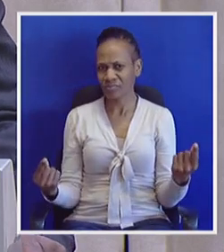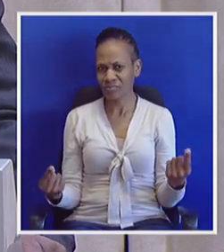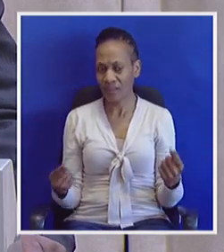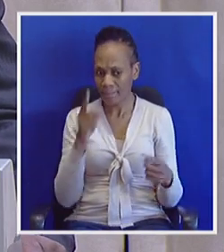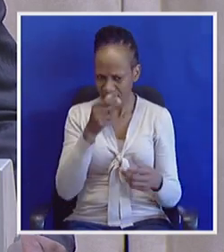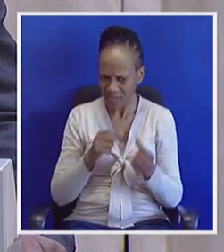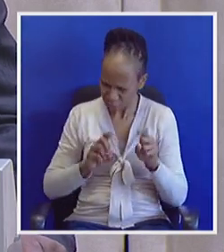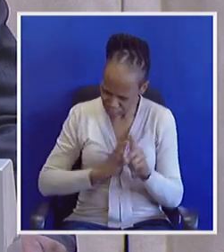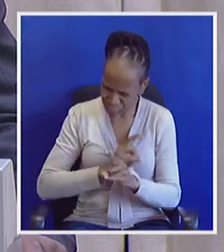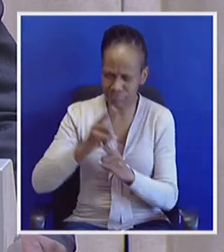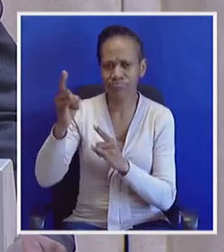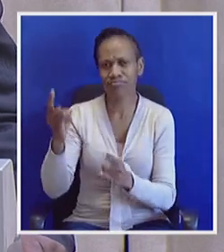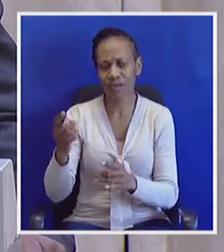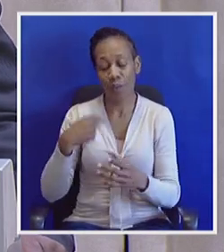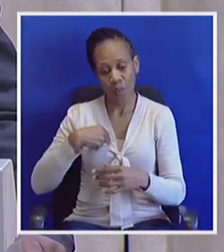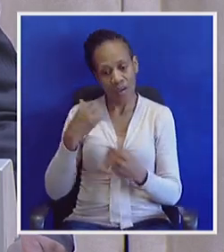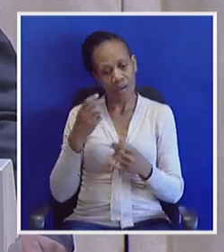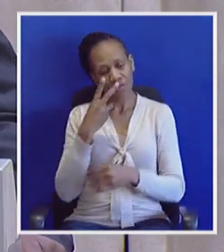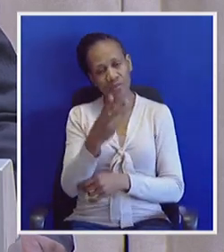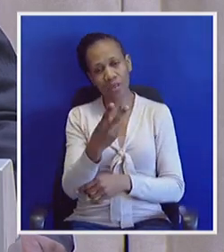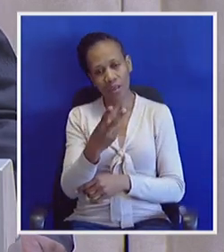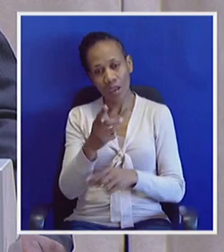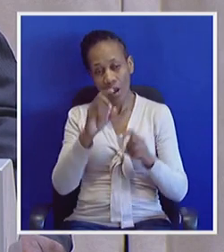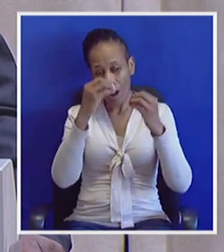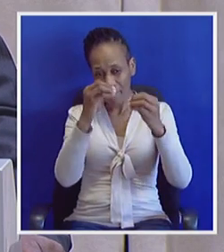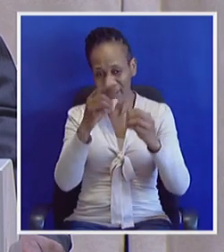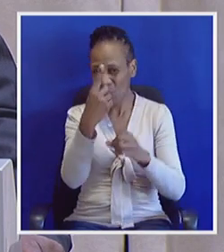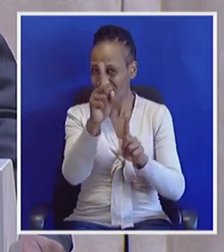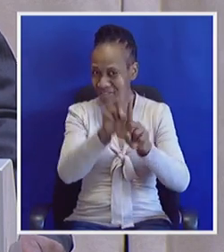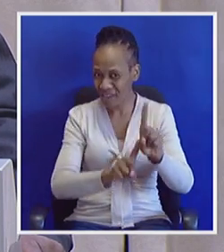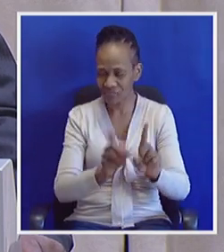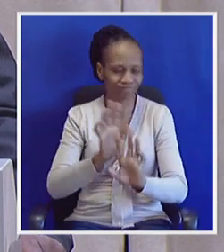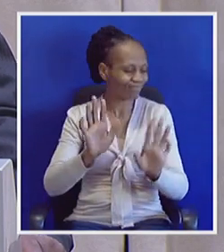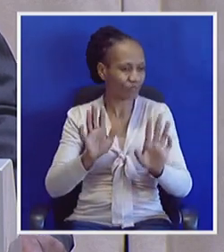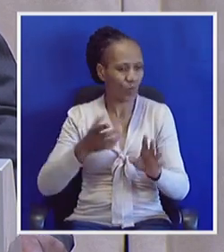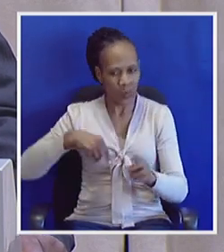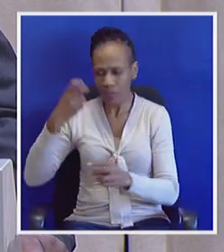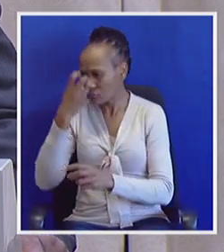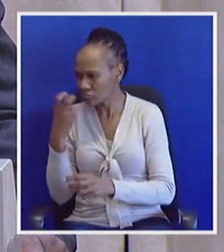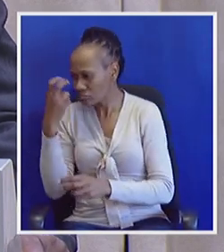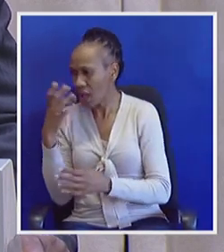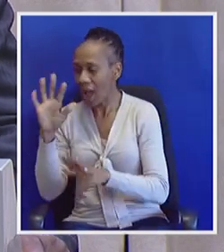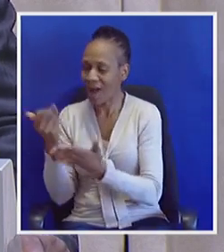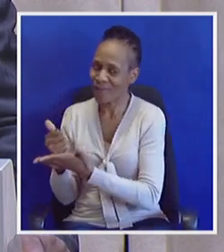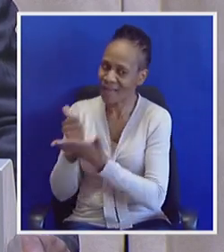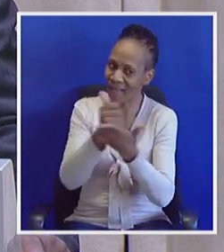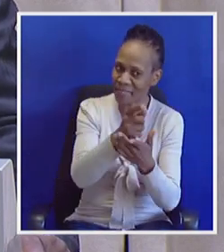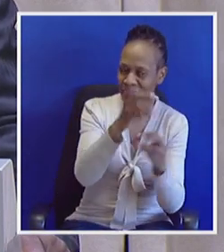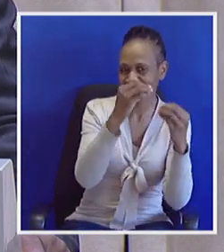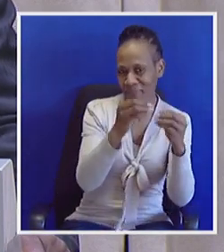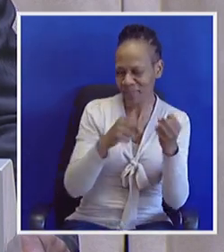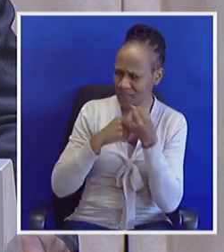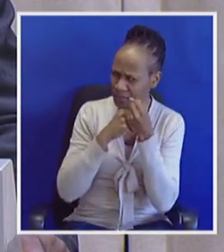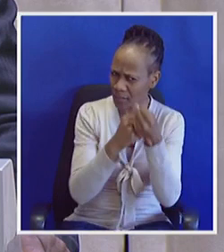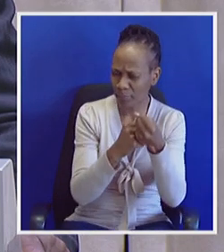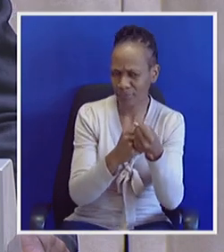to fail. And that is why we don't want them to fail, and we seek ways of giving them as much support as we